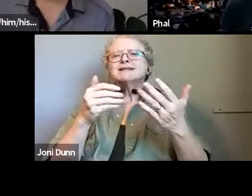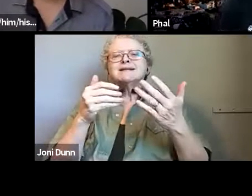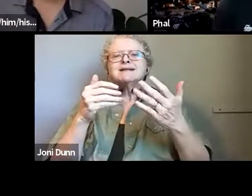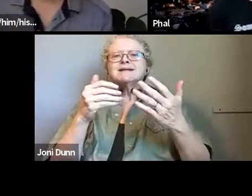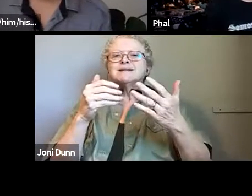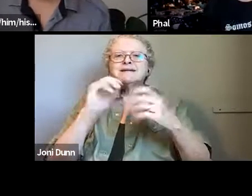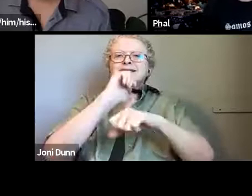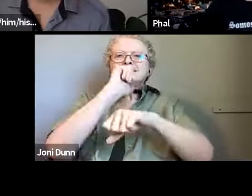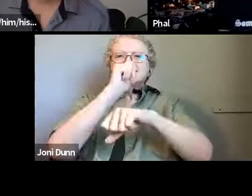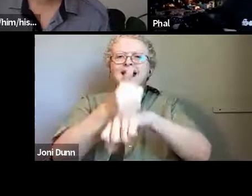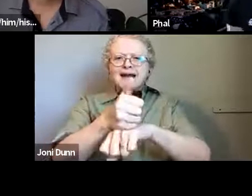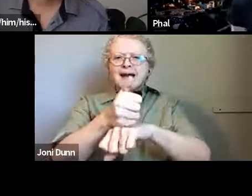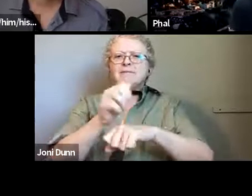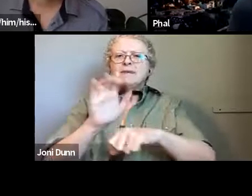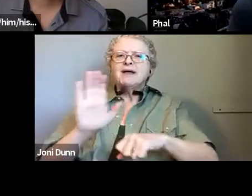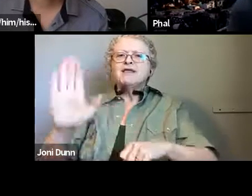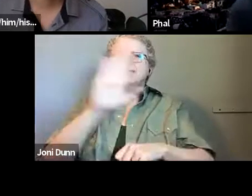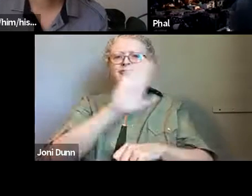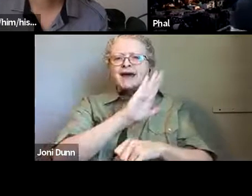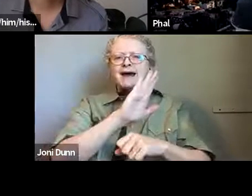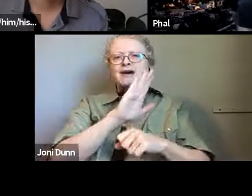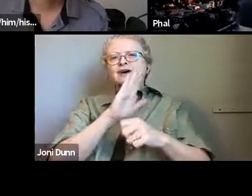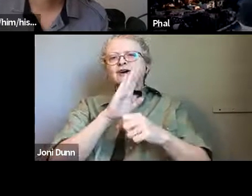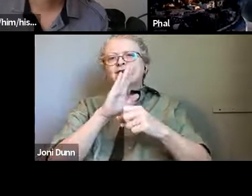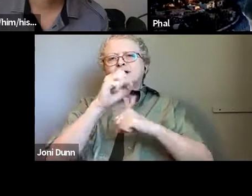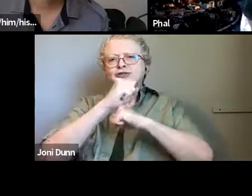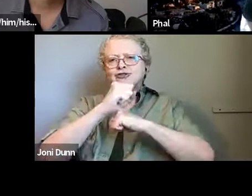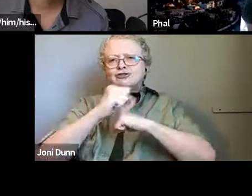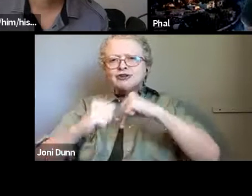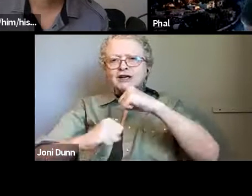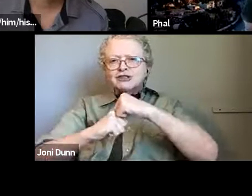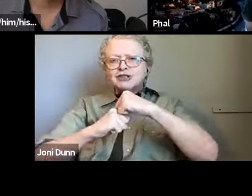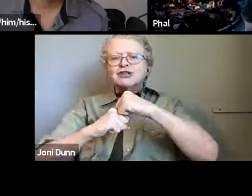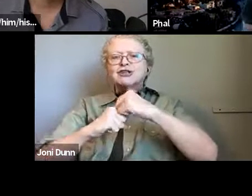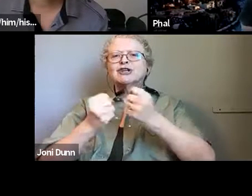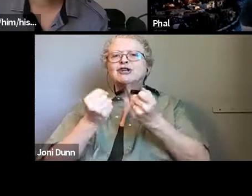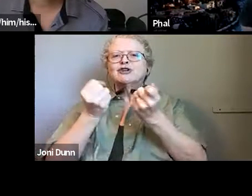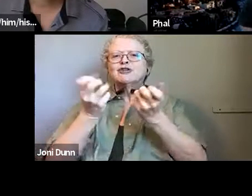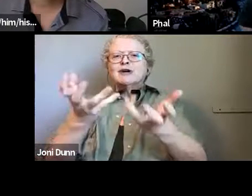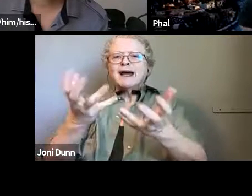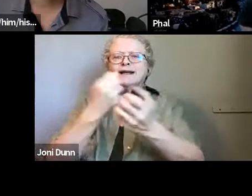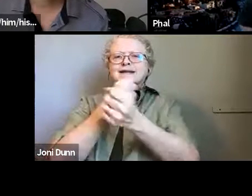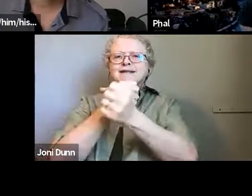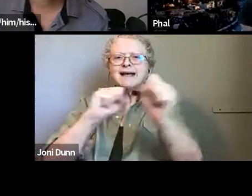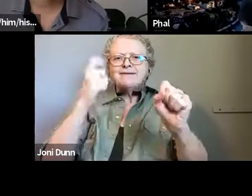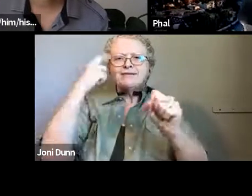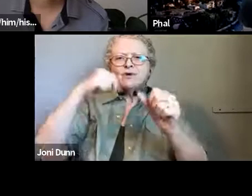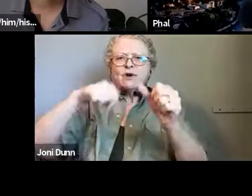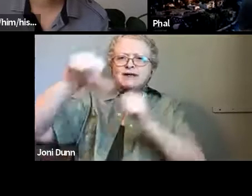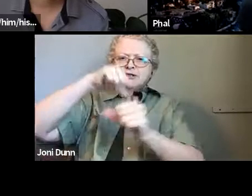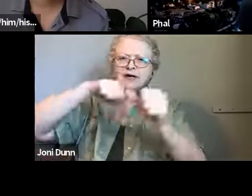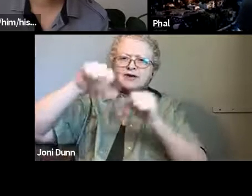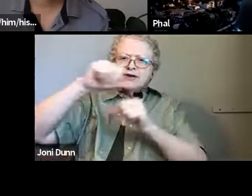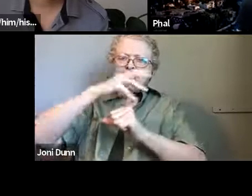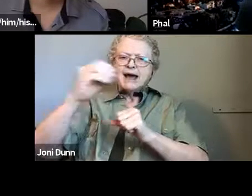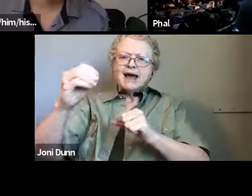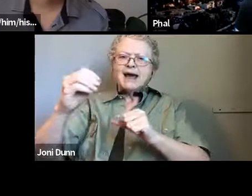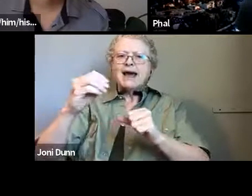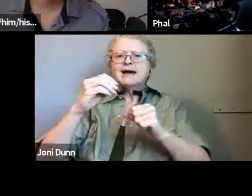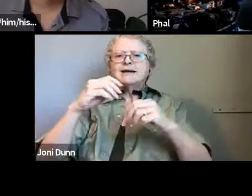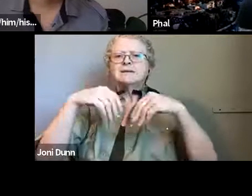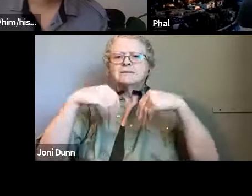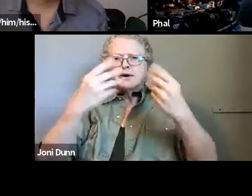up their infrastructures to create safety for one another and to create spaces for food and